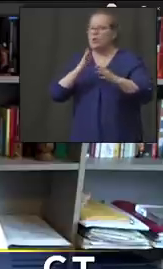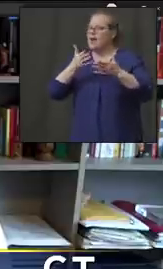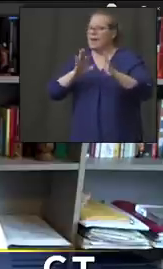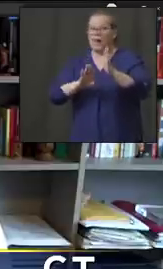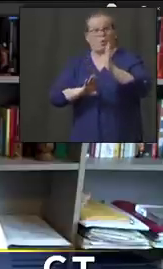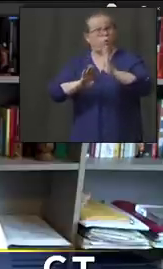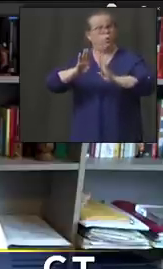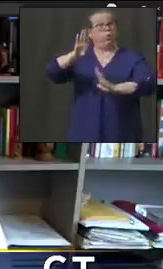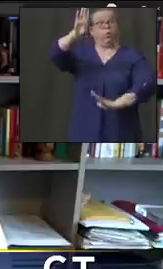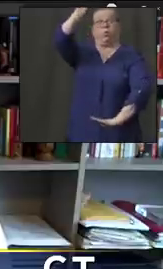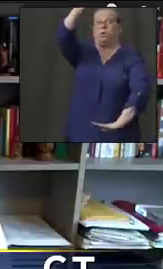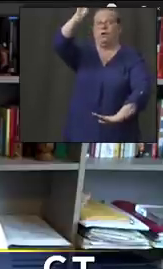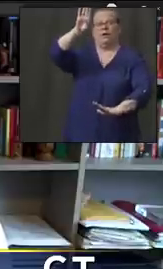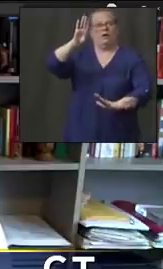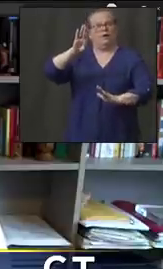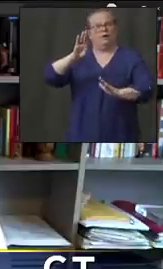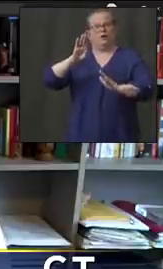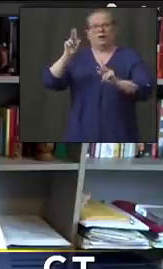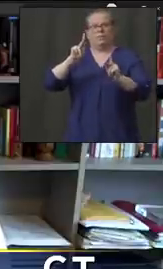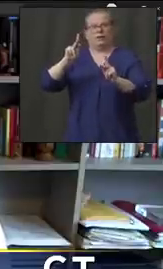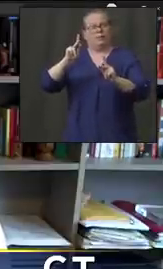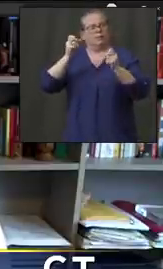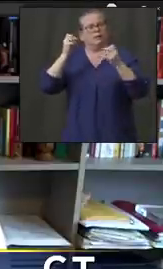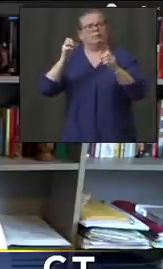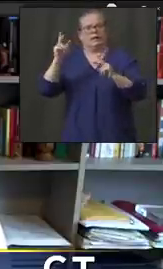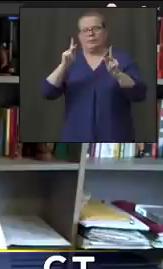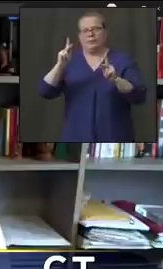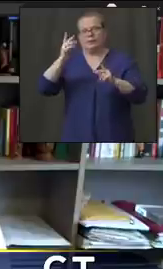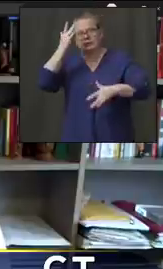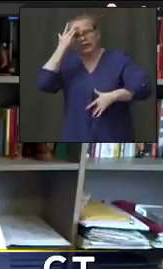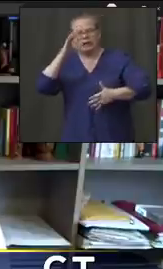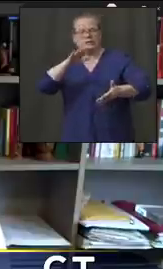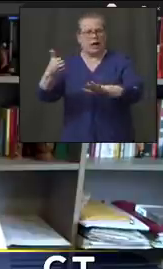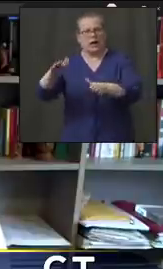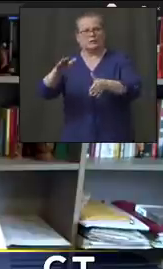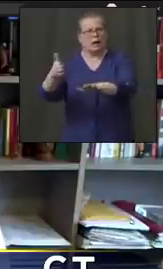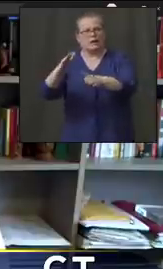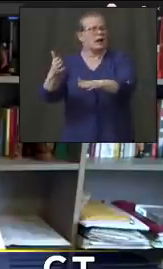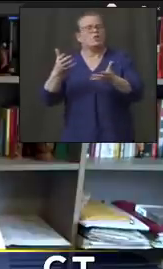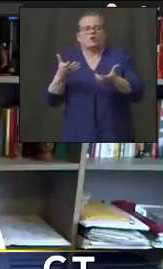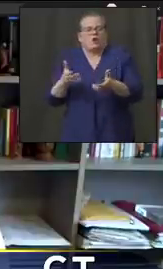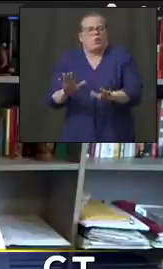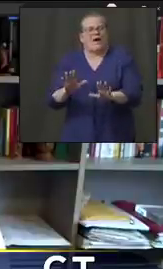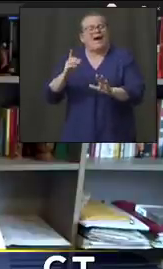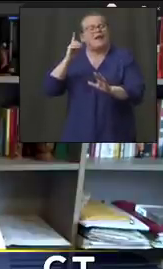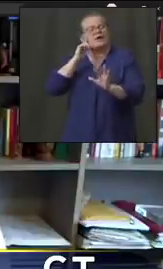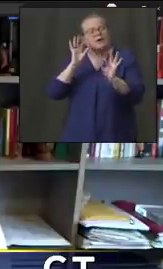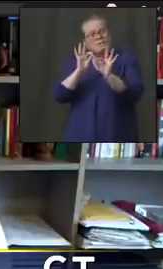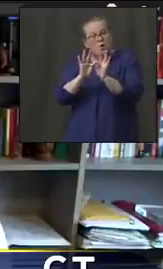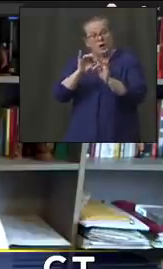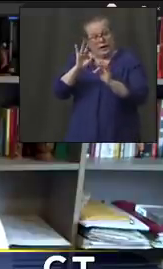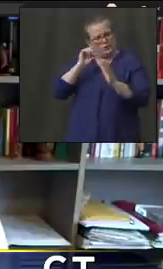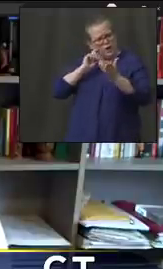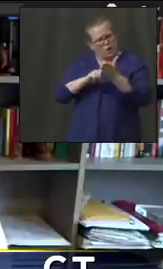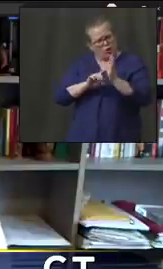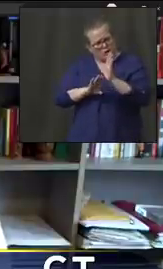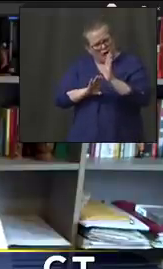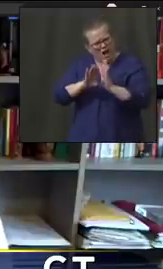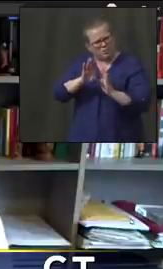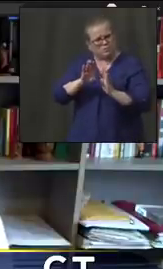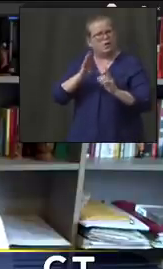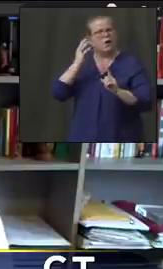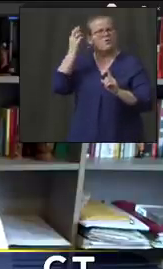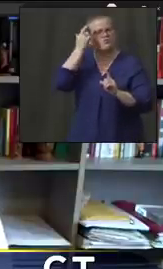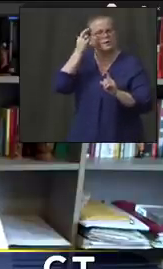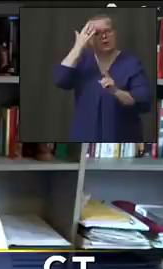see and understanding if they rise and why do they rise. I think that's probably the more important question, because as we're rolling out